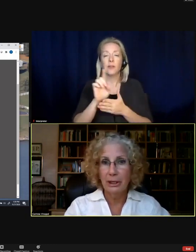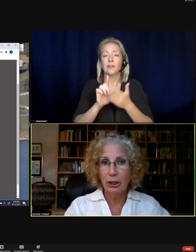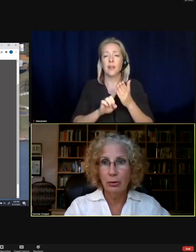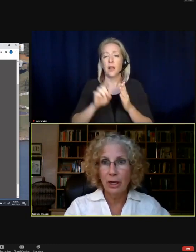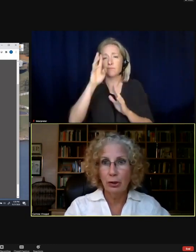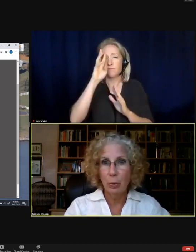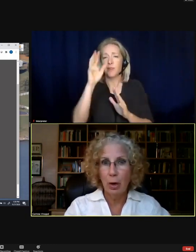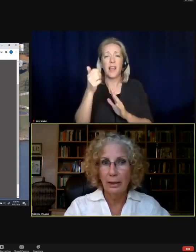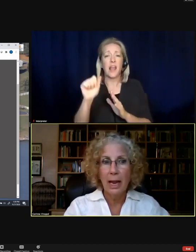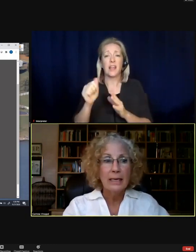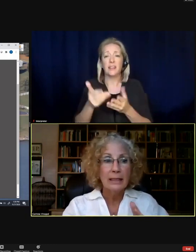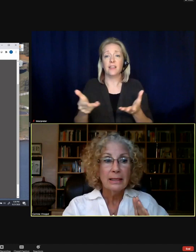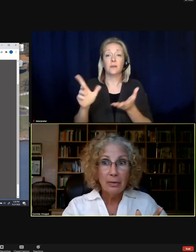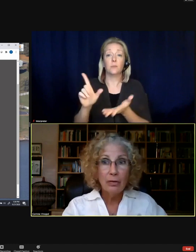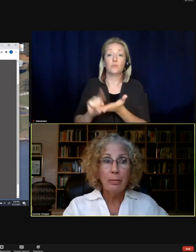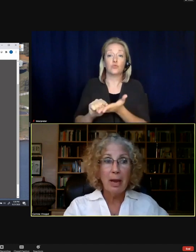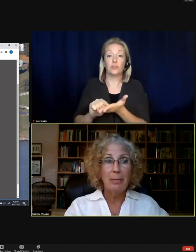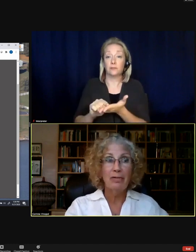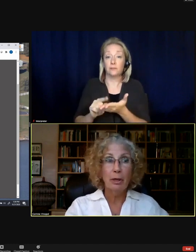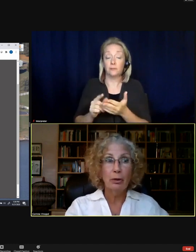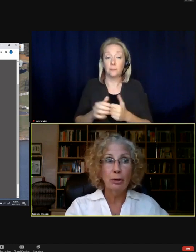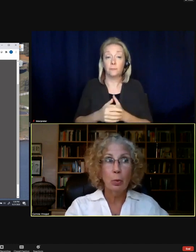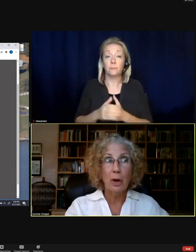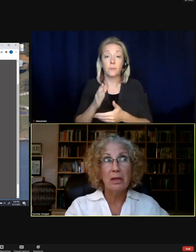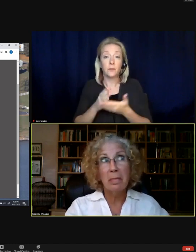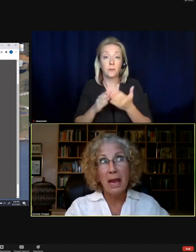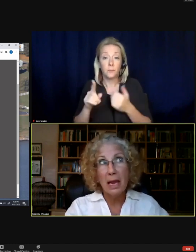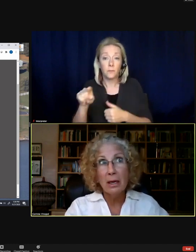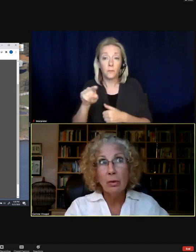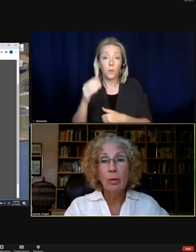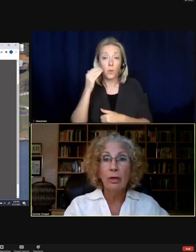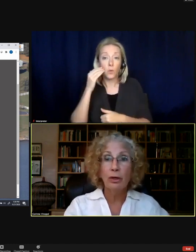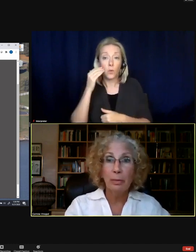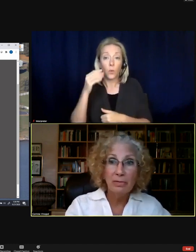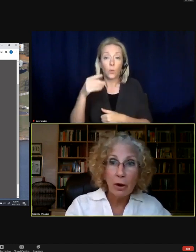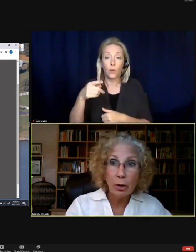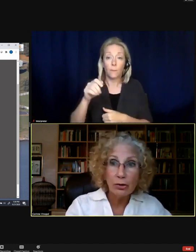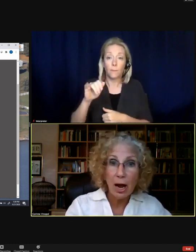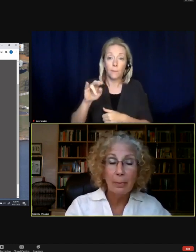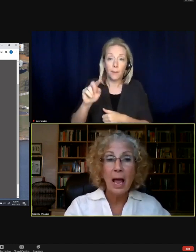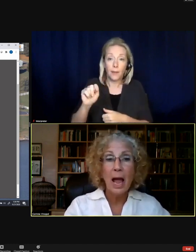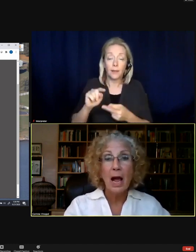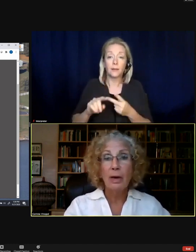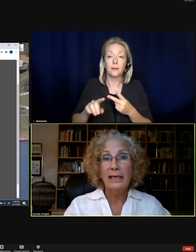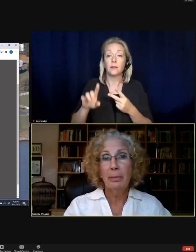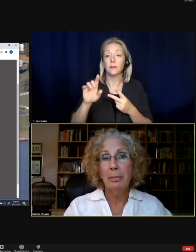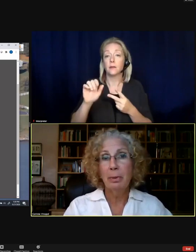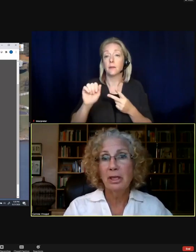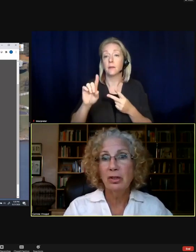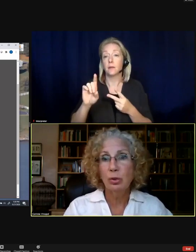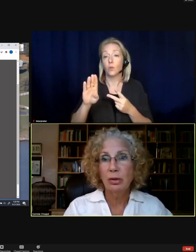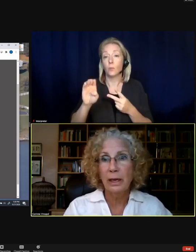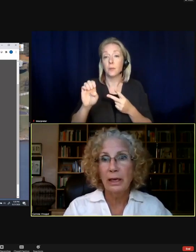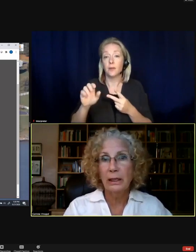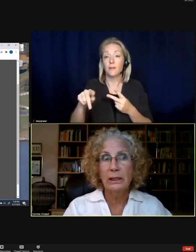of print material that you want. Some of you may be familiar with Paint or Adobe Photoshop. And what I tell